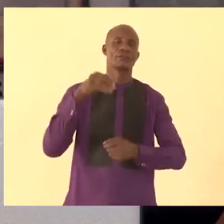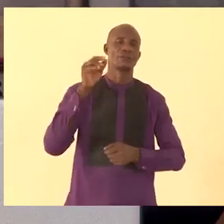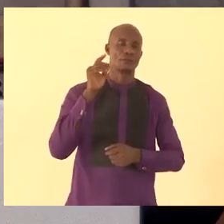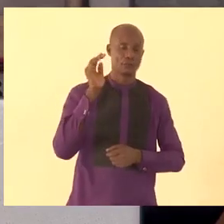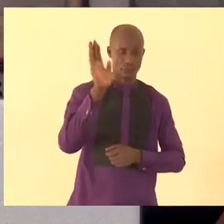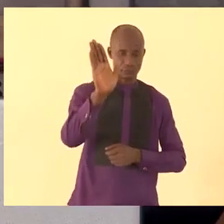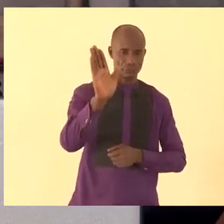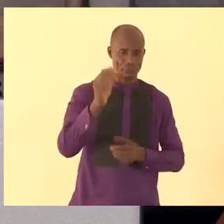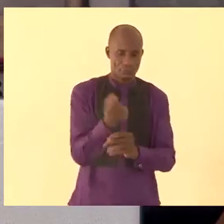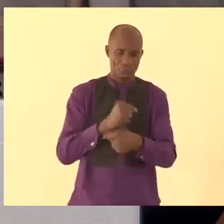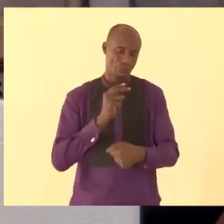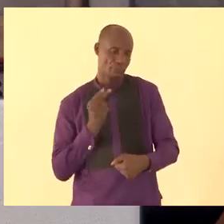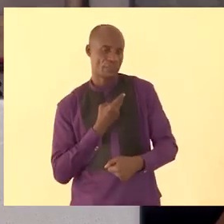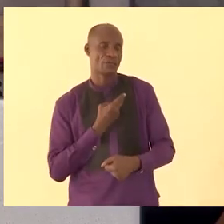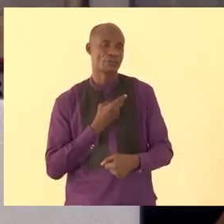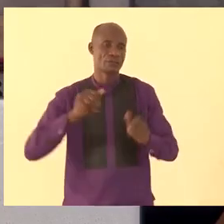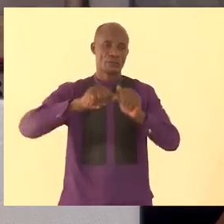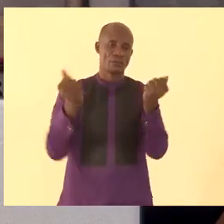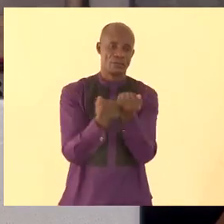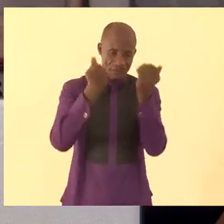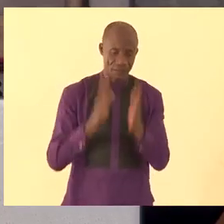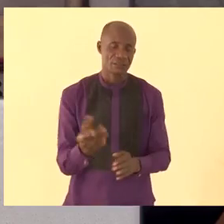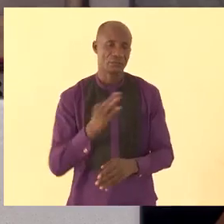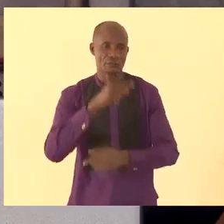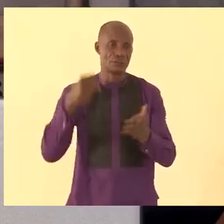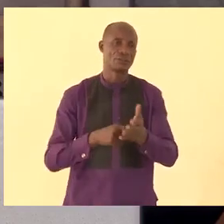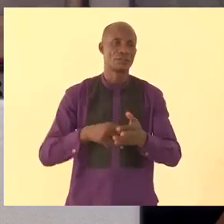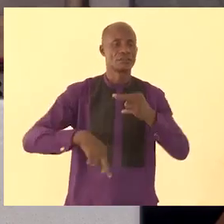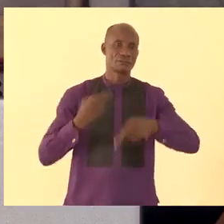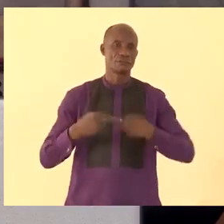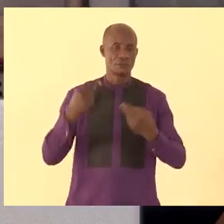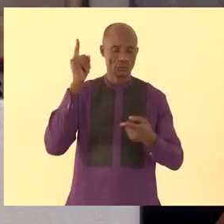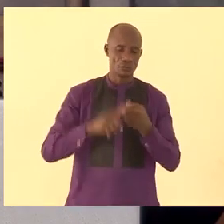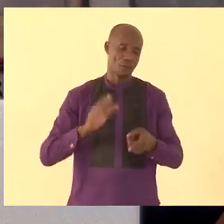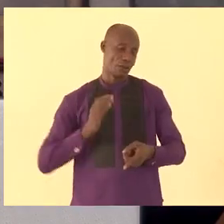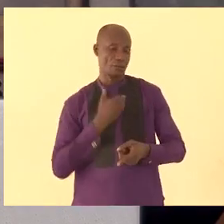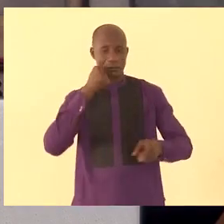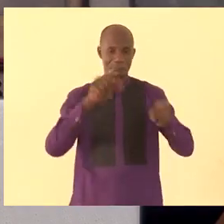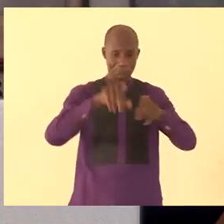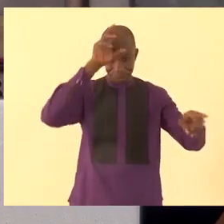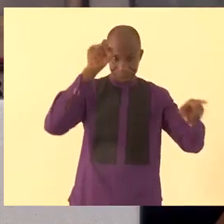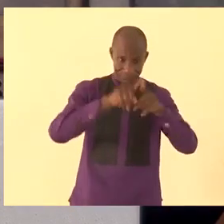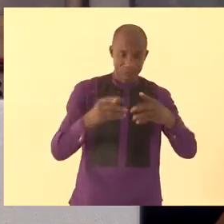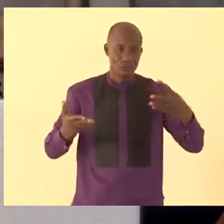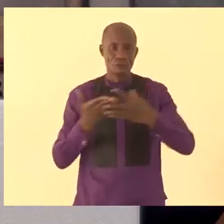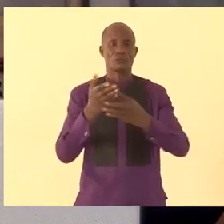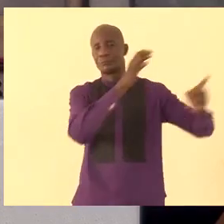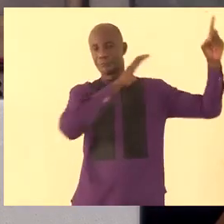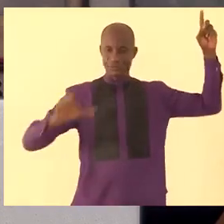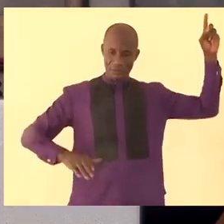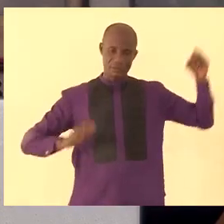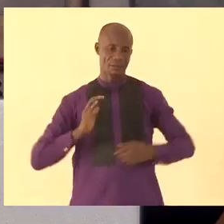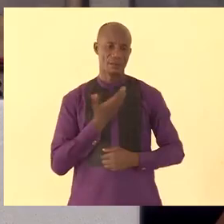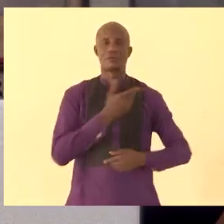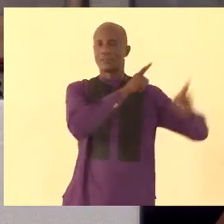you. Make us agents of this rejoicing to our brothers and sisters through Christ our